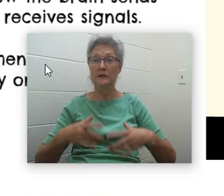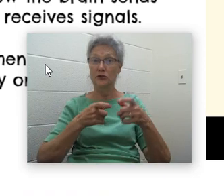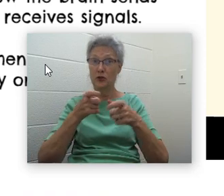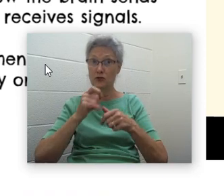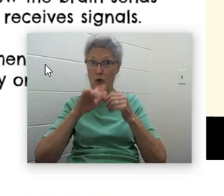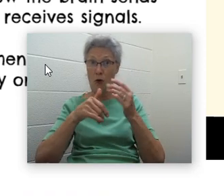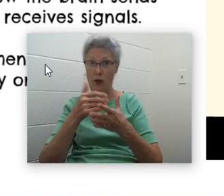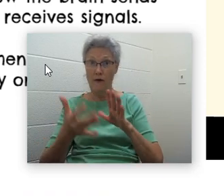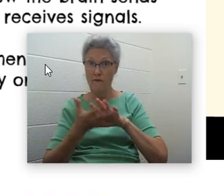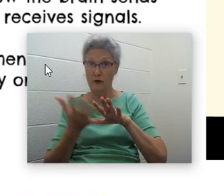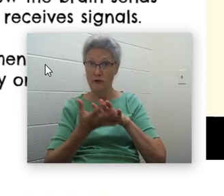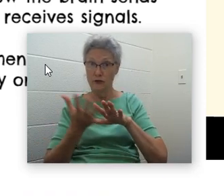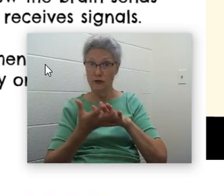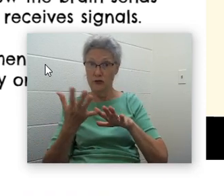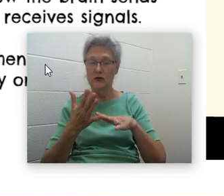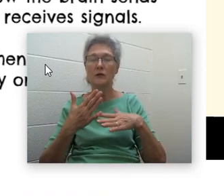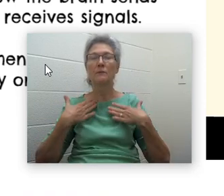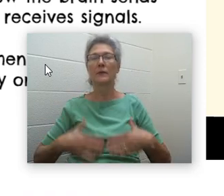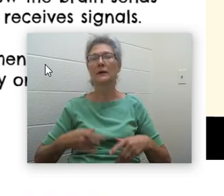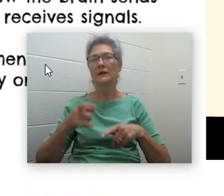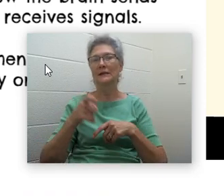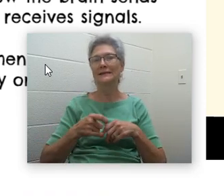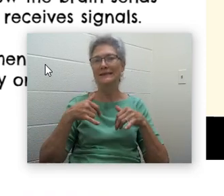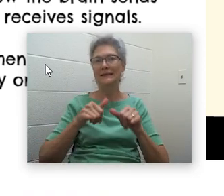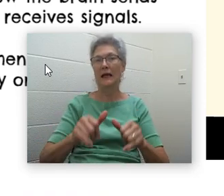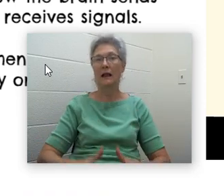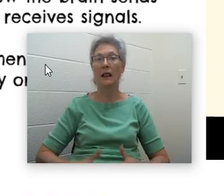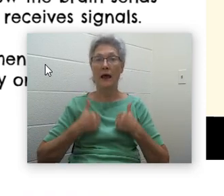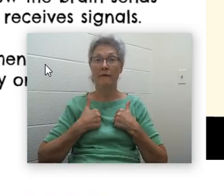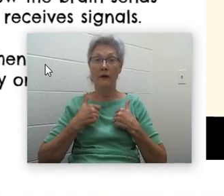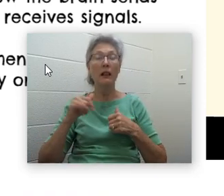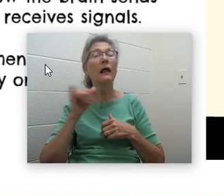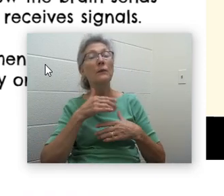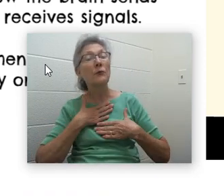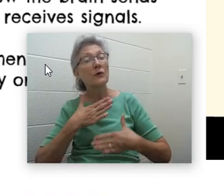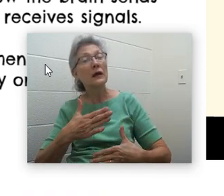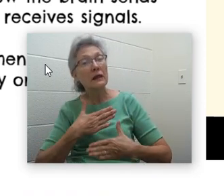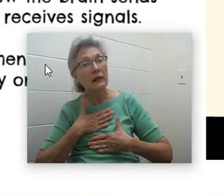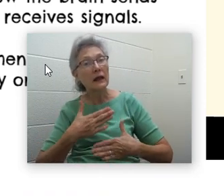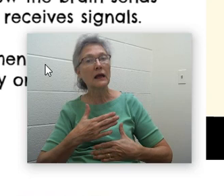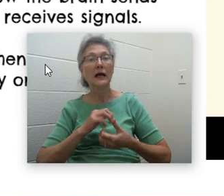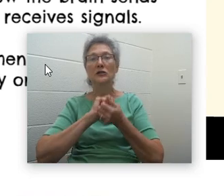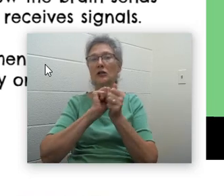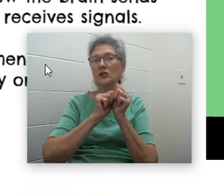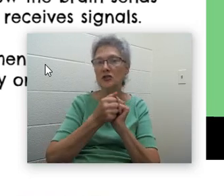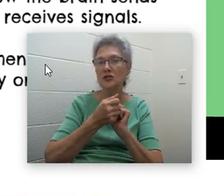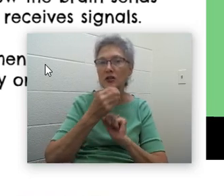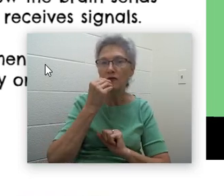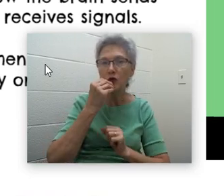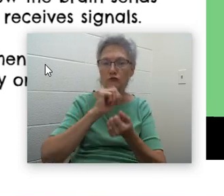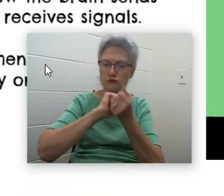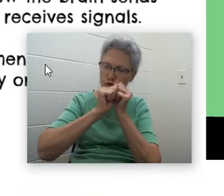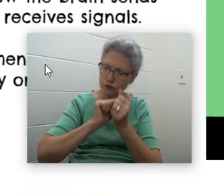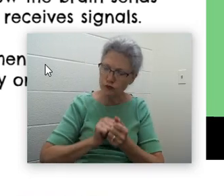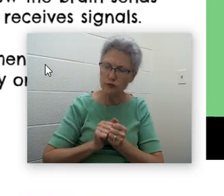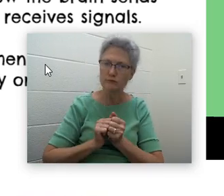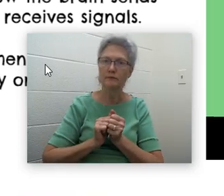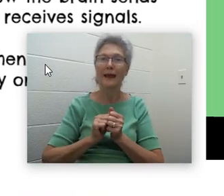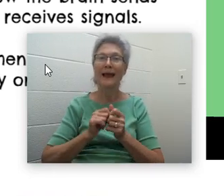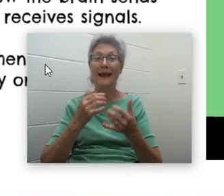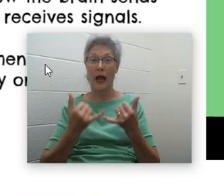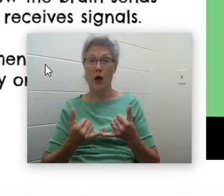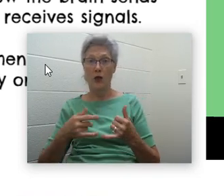the functions our body needs to stay alive, like breathing air and digesting food. Now,